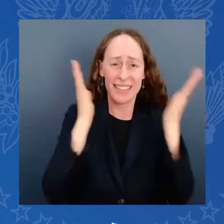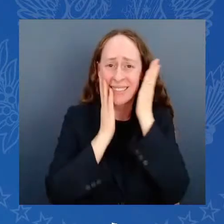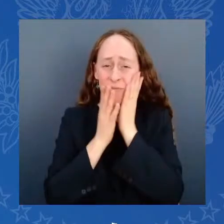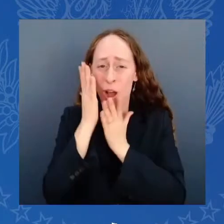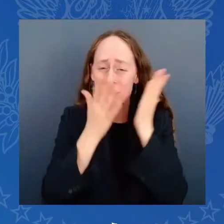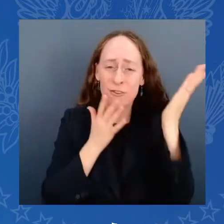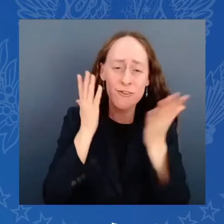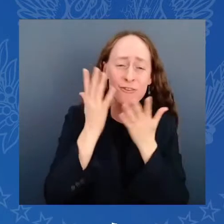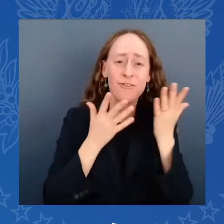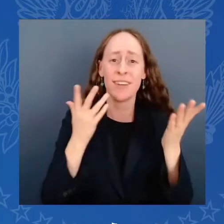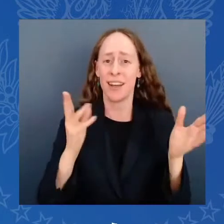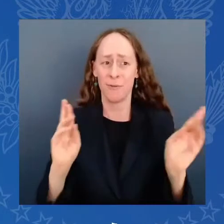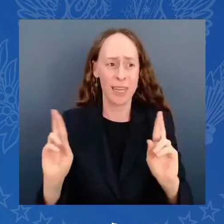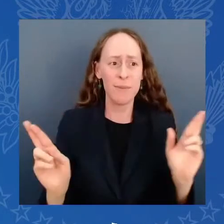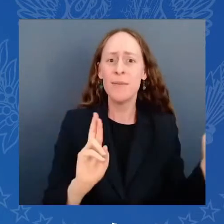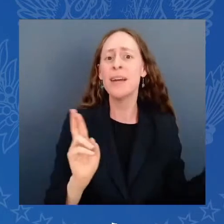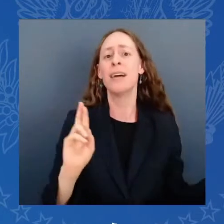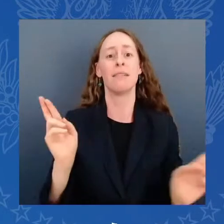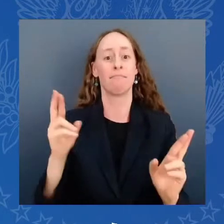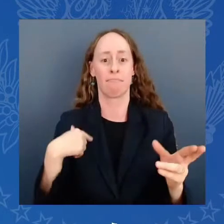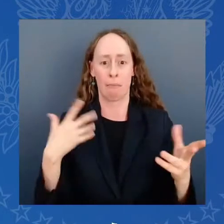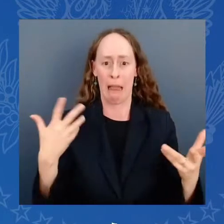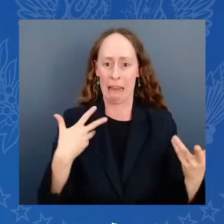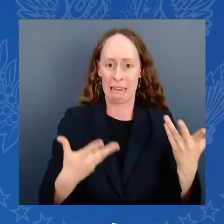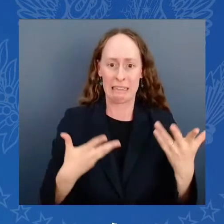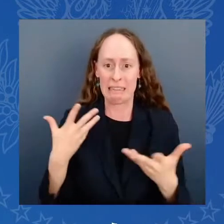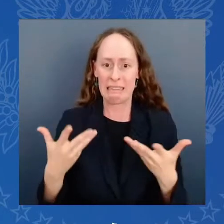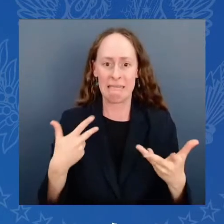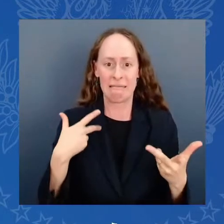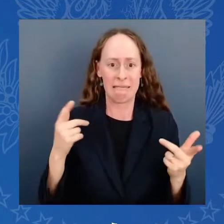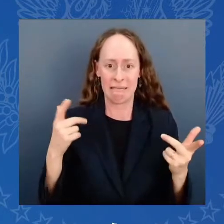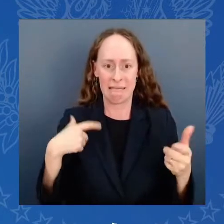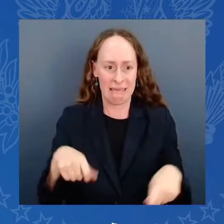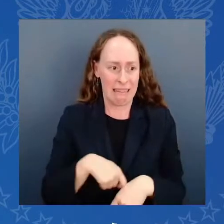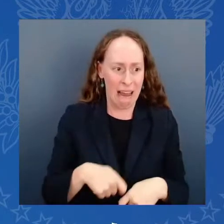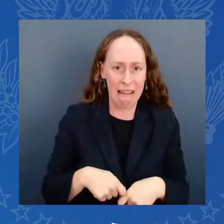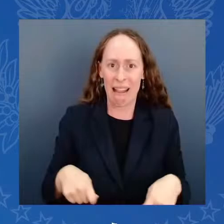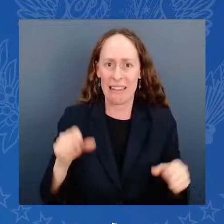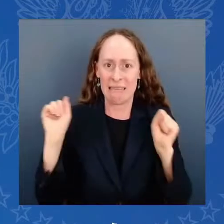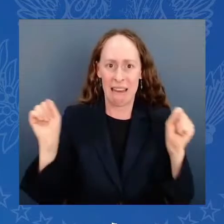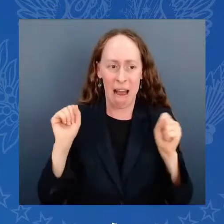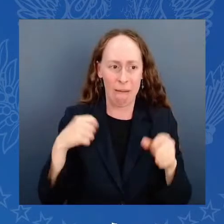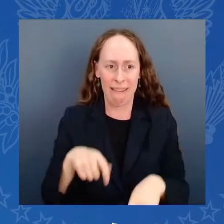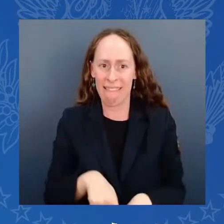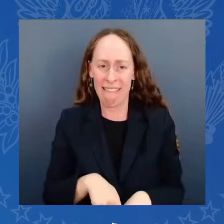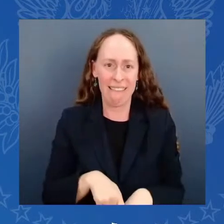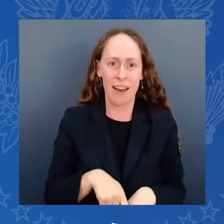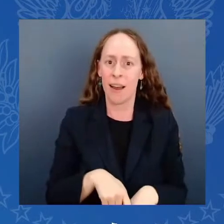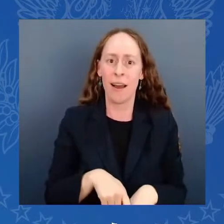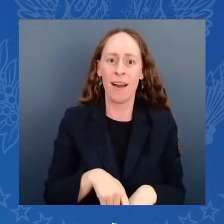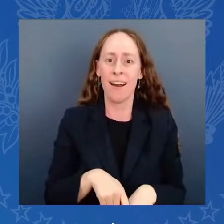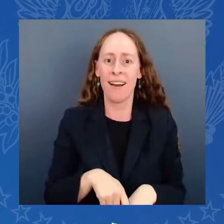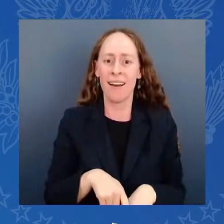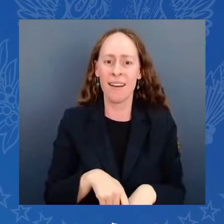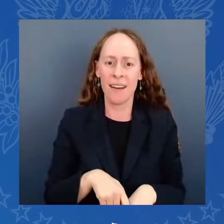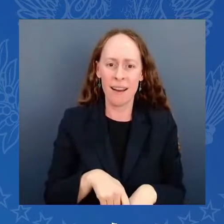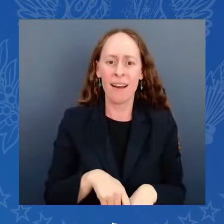nail, a desk nail to the wall, and they're on the beds that are nailed, or the headboards are nailed to the